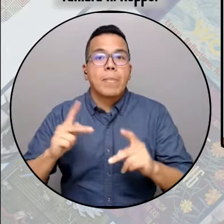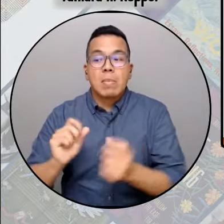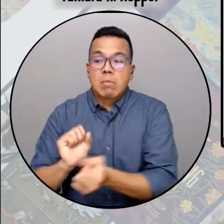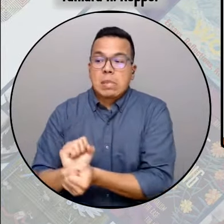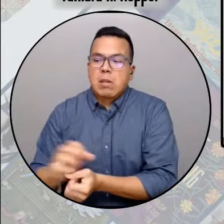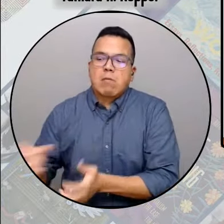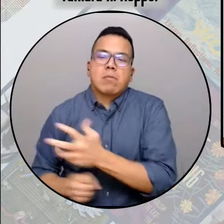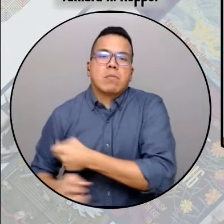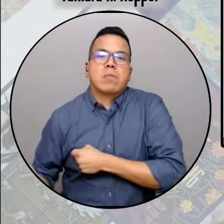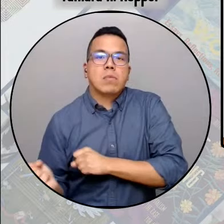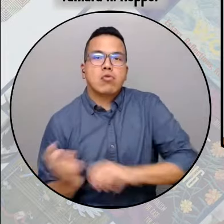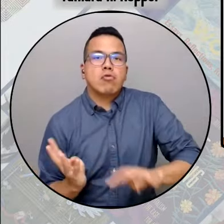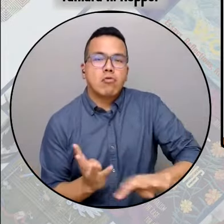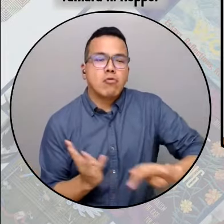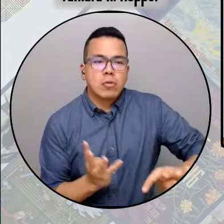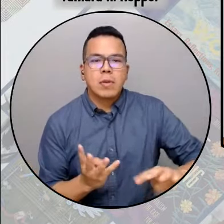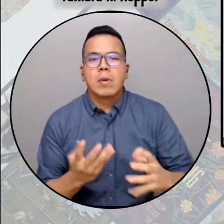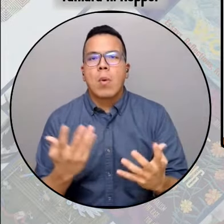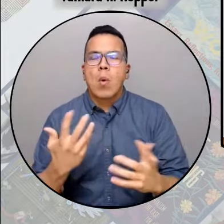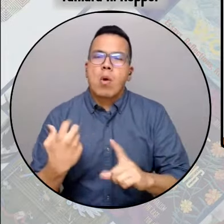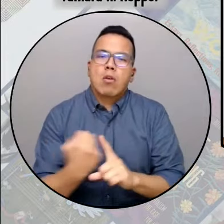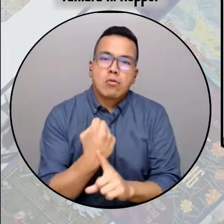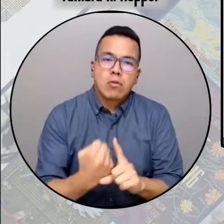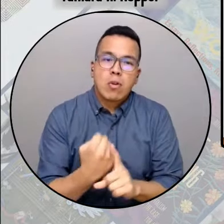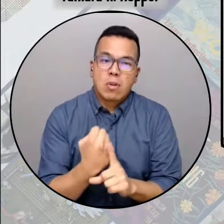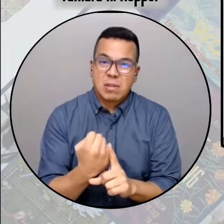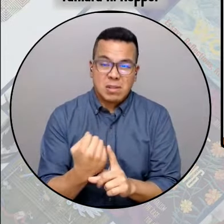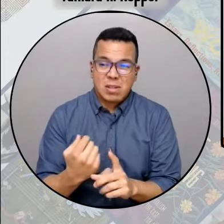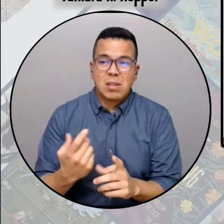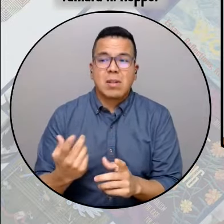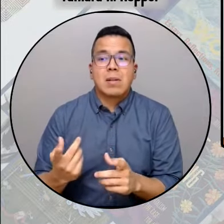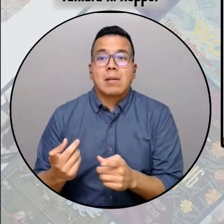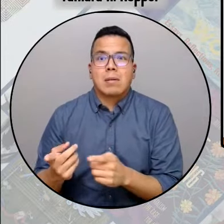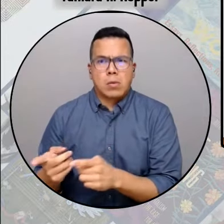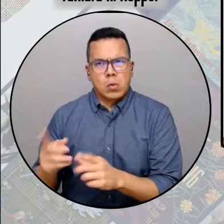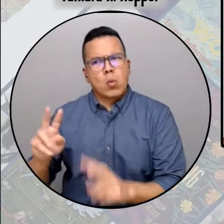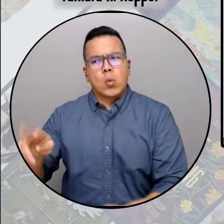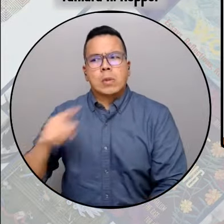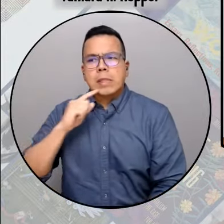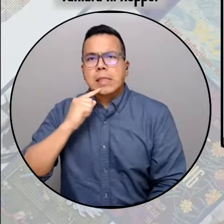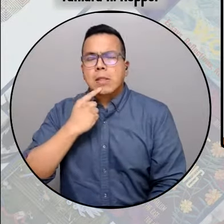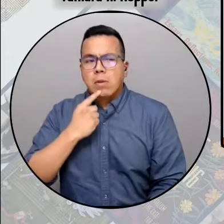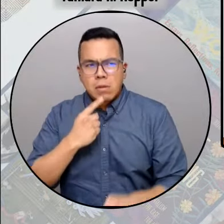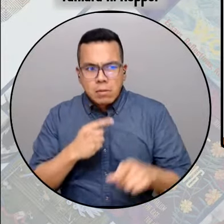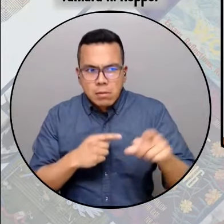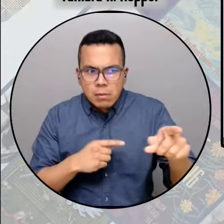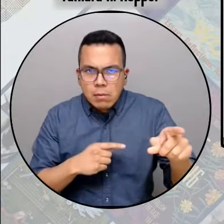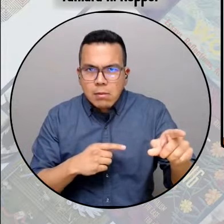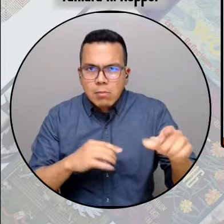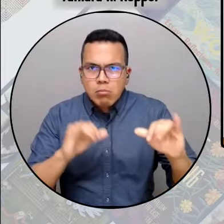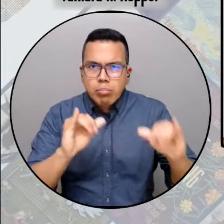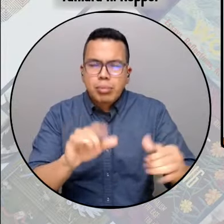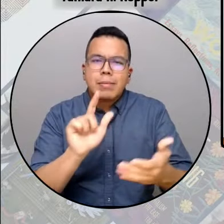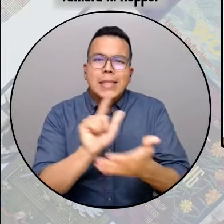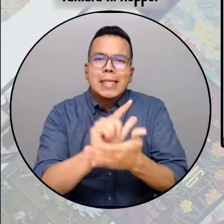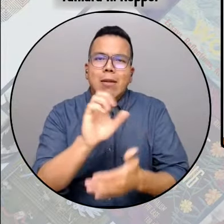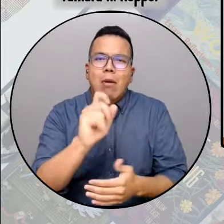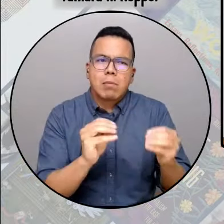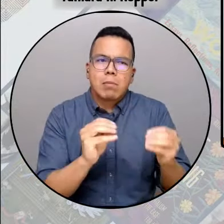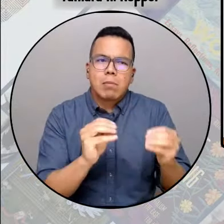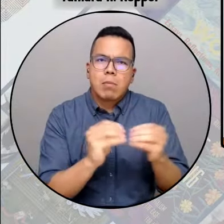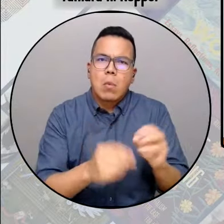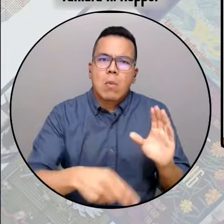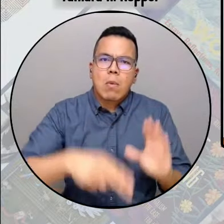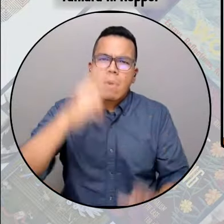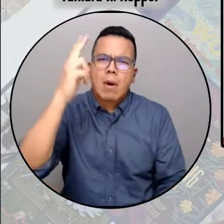Okay? So this is something that we want to bookmark because one of the things we're going to be talking about is when did illegal